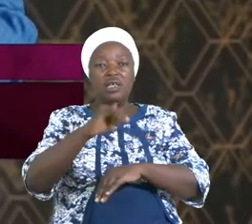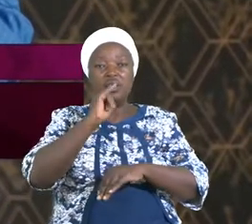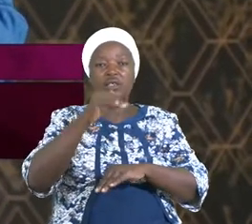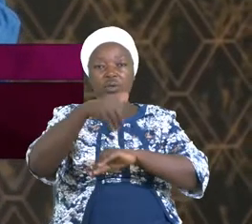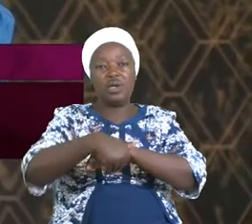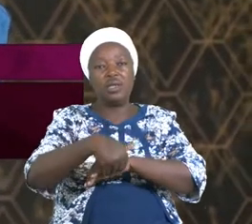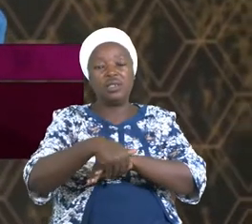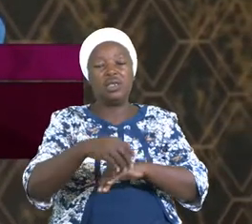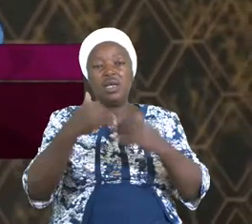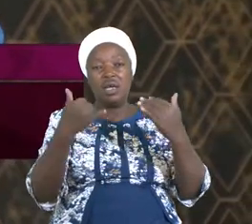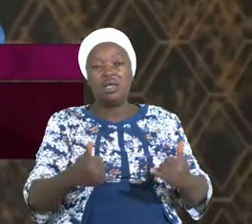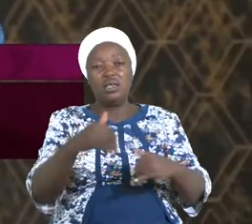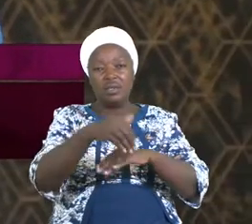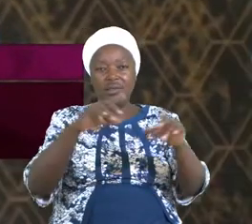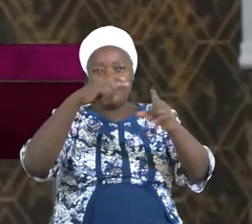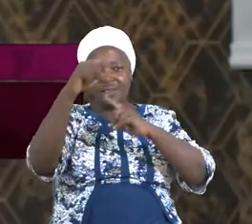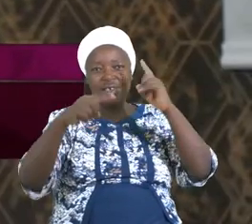Tonight is my night.